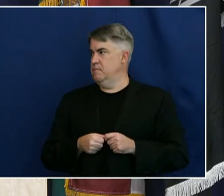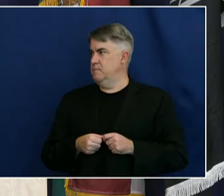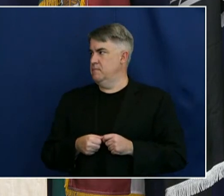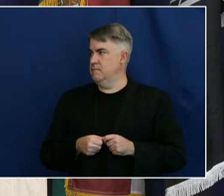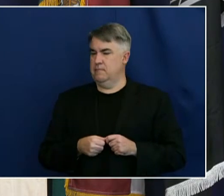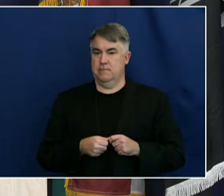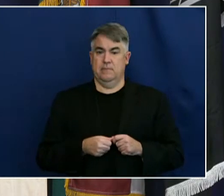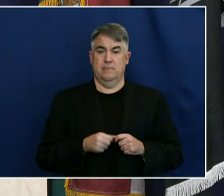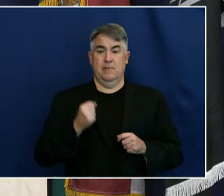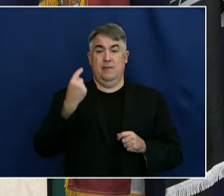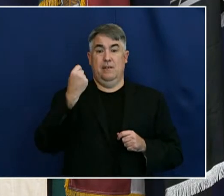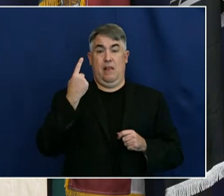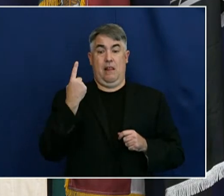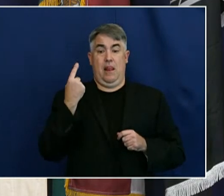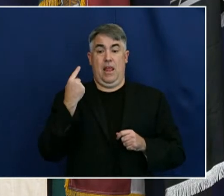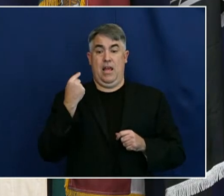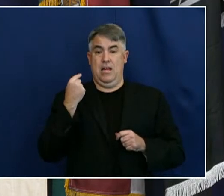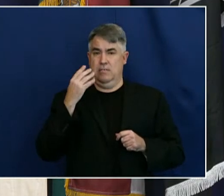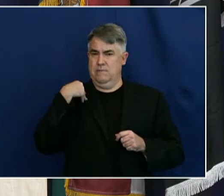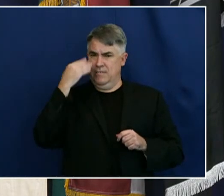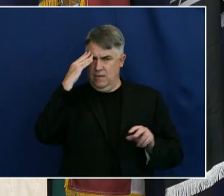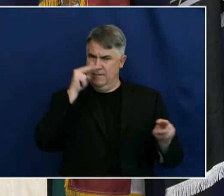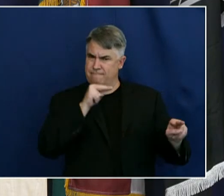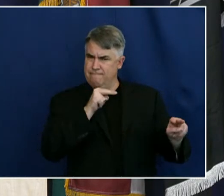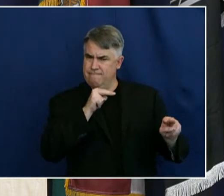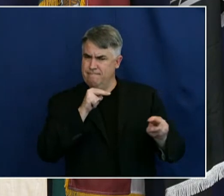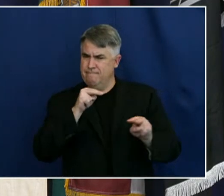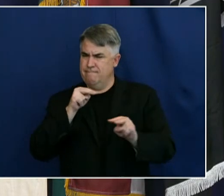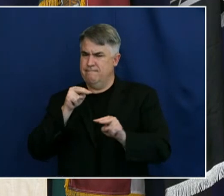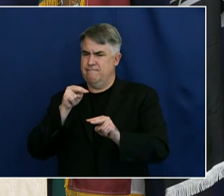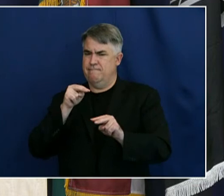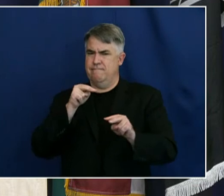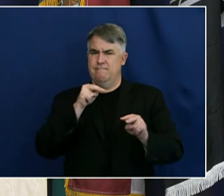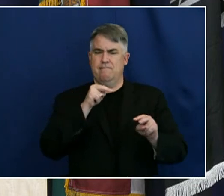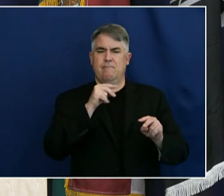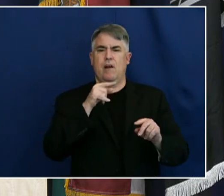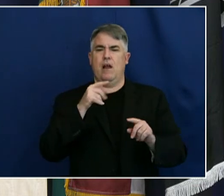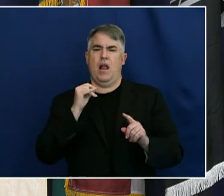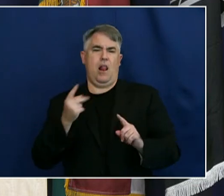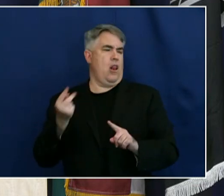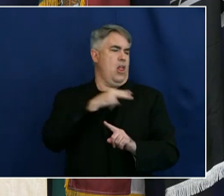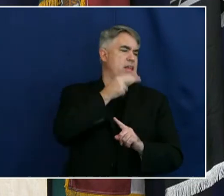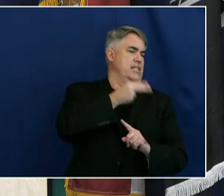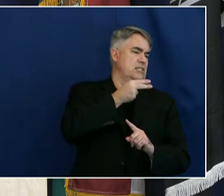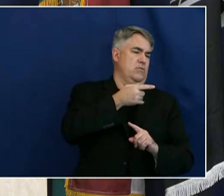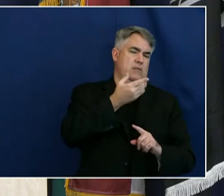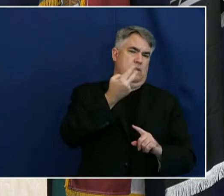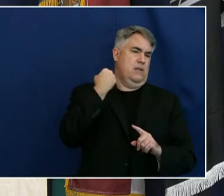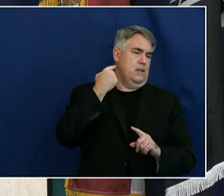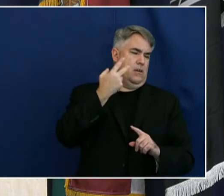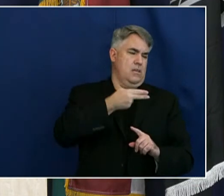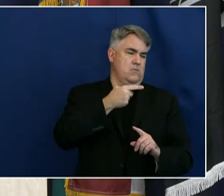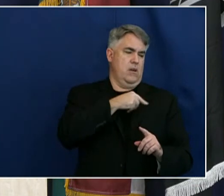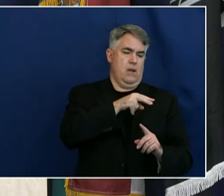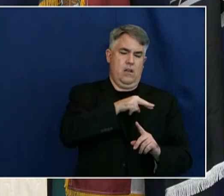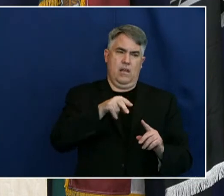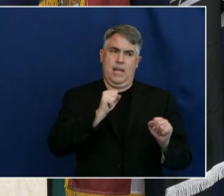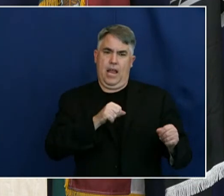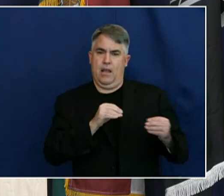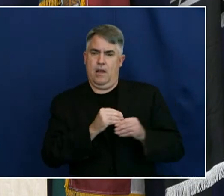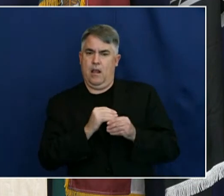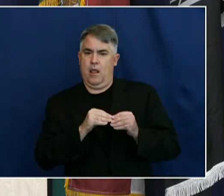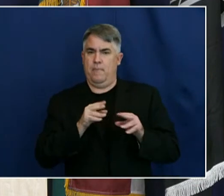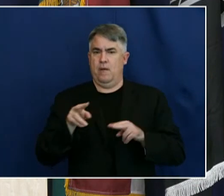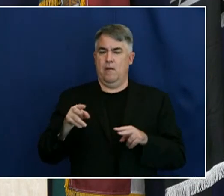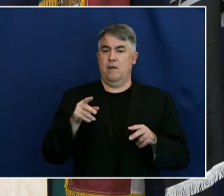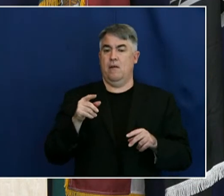the pandemic, we spent a lot of time with that. So we could go back and look at that and probably circle back with you. I think in general, look, people are out more